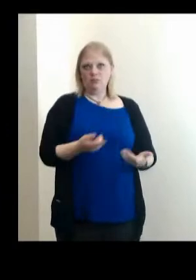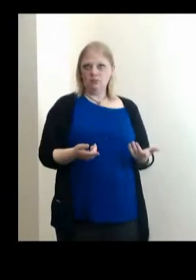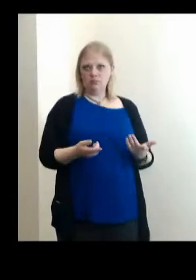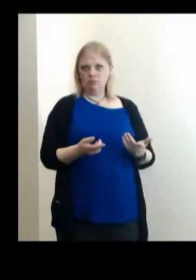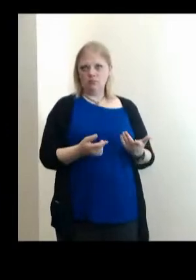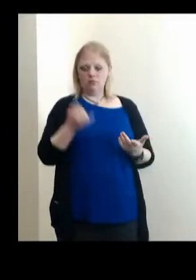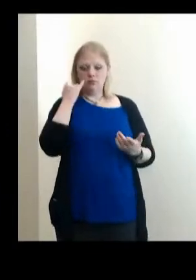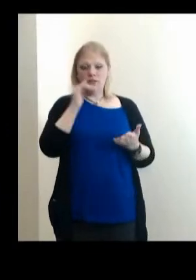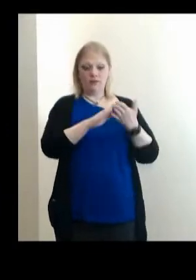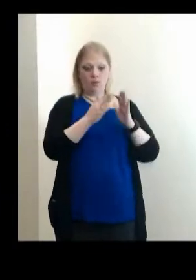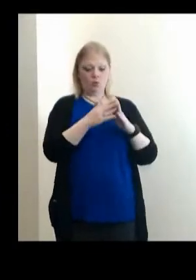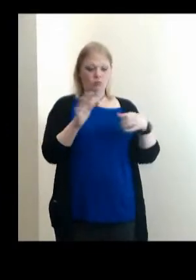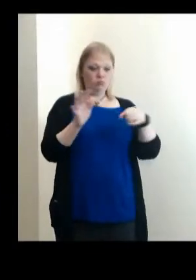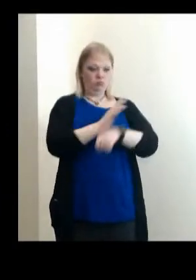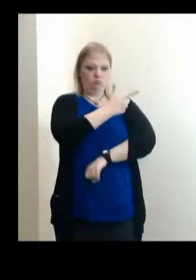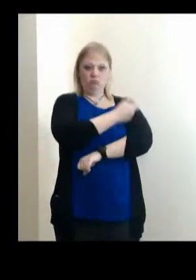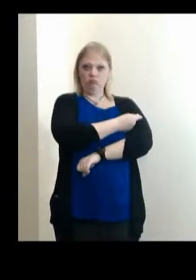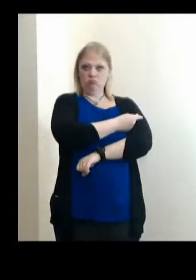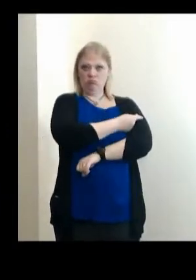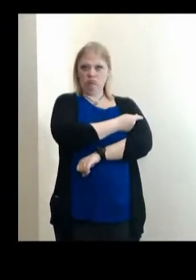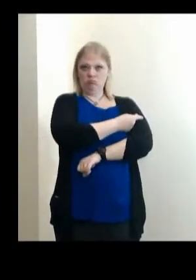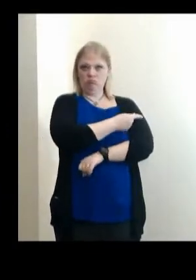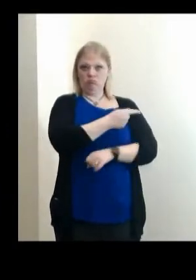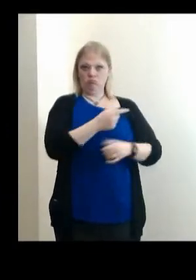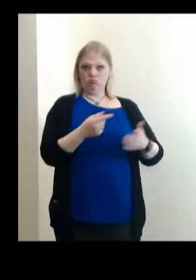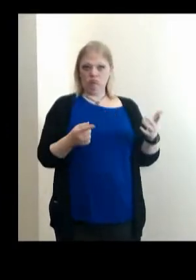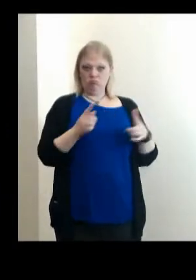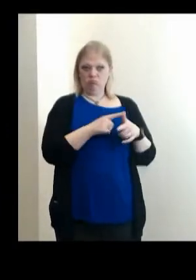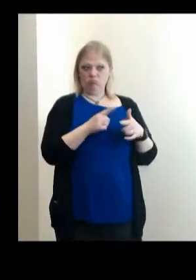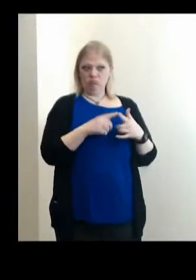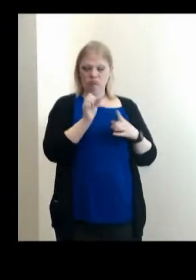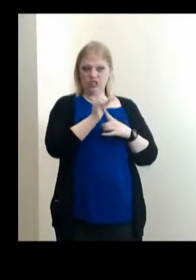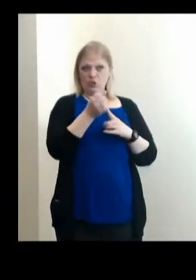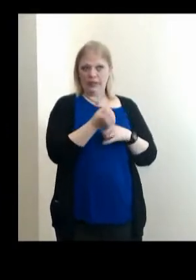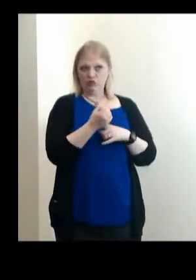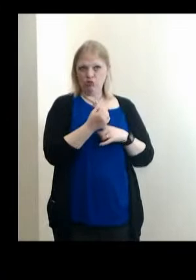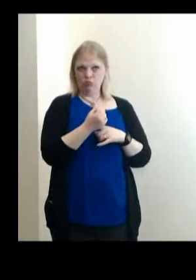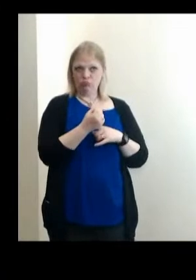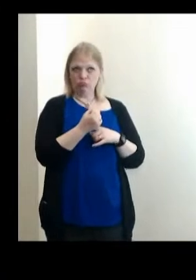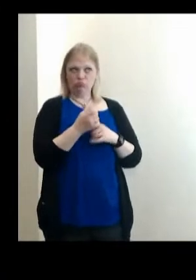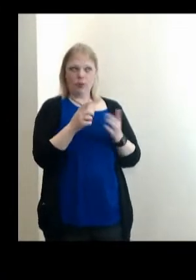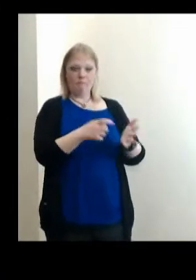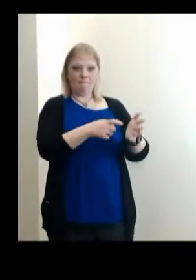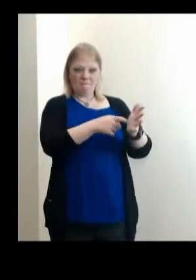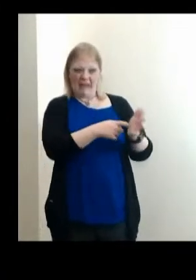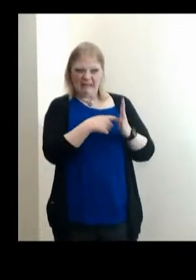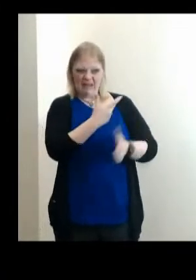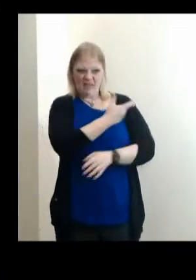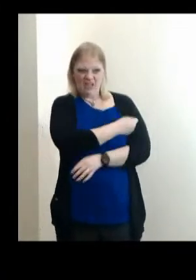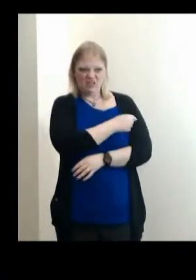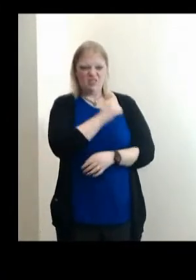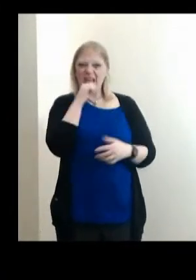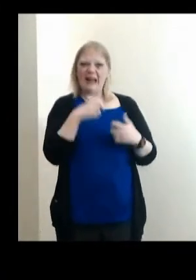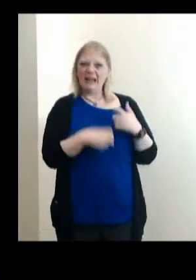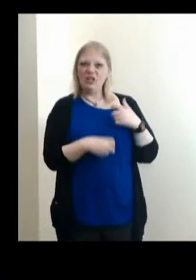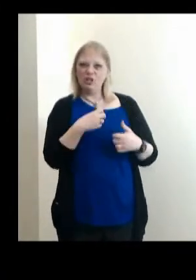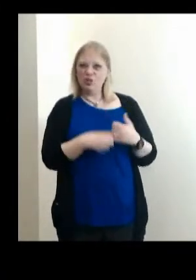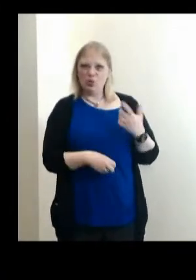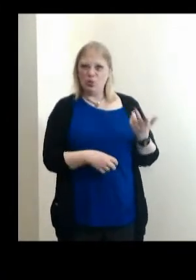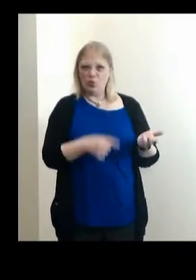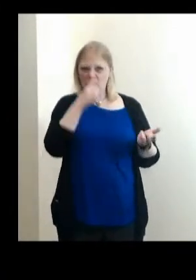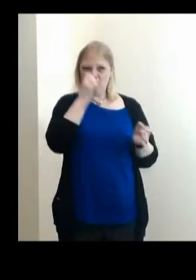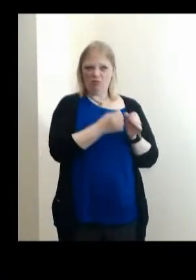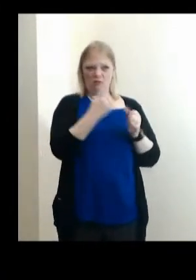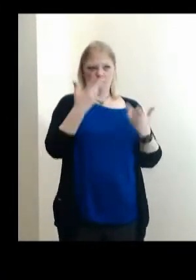our community is vaccinated by the time we get this, I mean, we're going to be in a situation where mandating vaccines is not even an issue because we've got